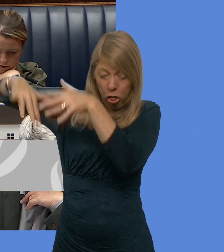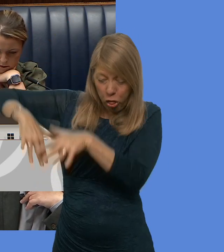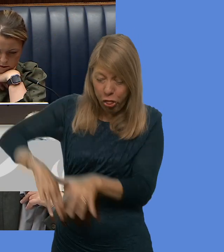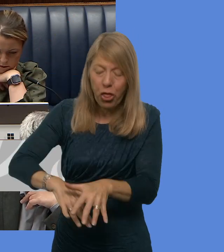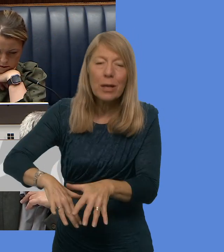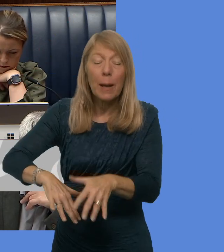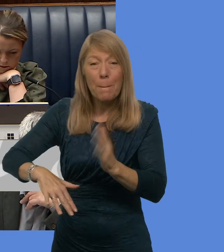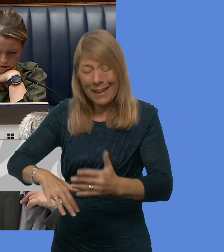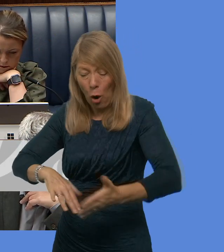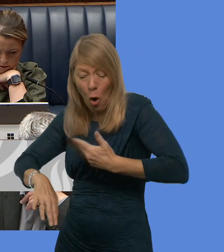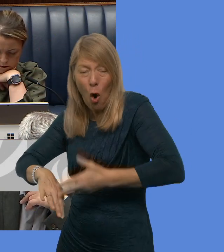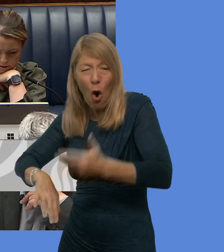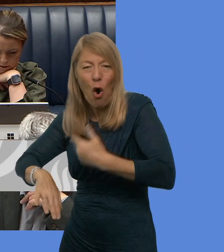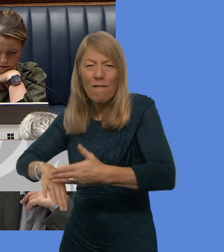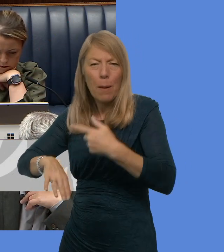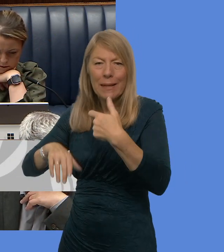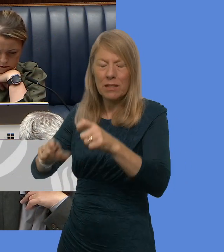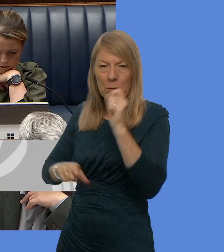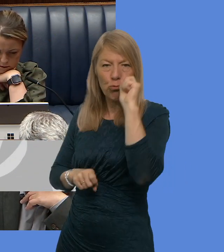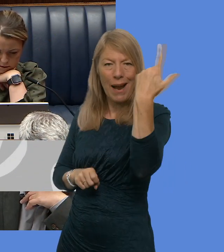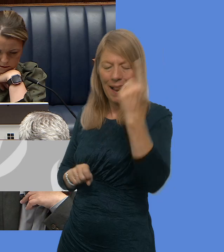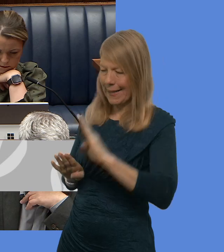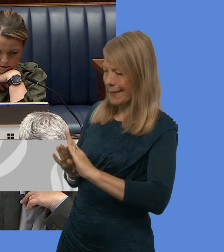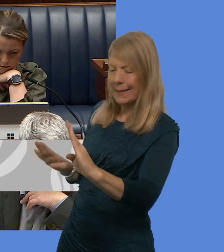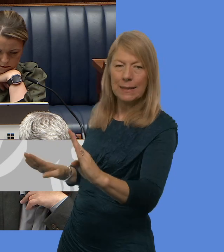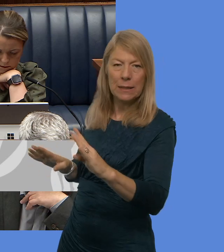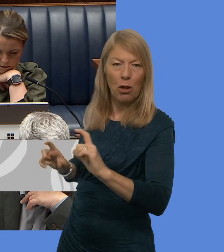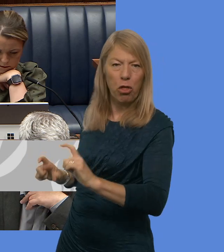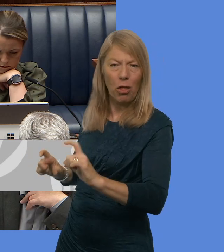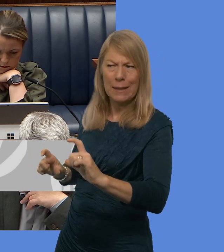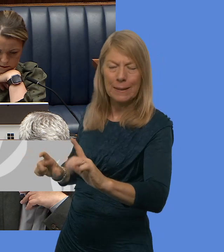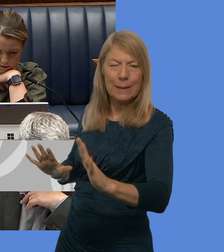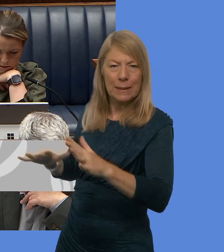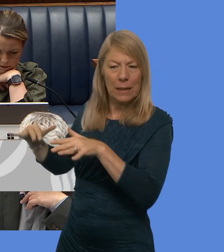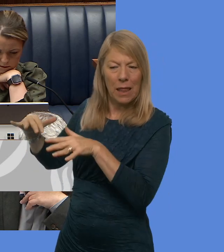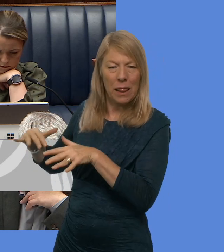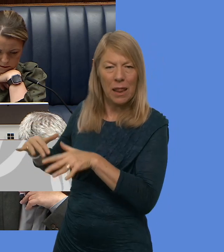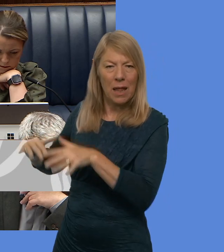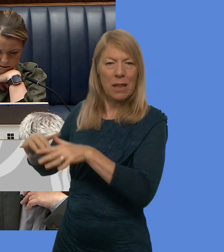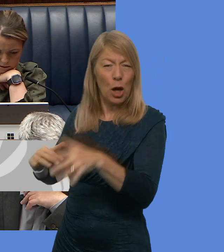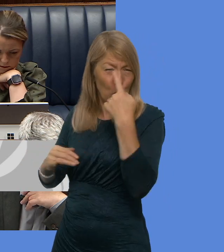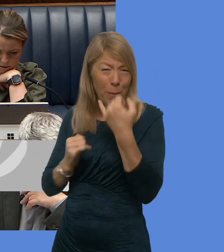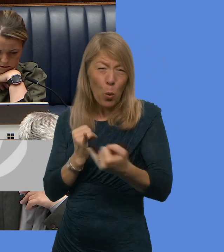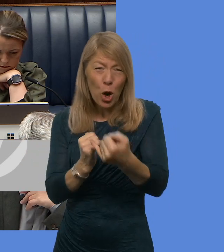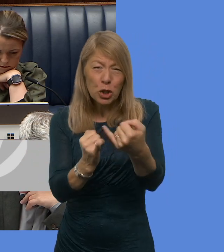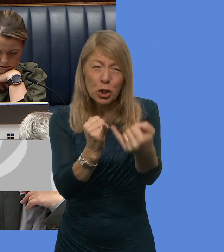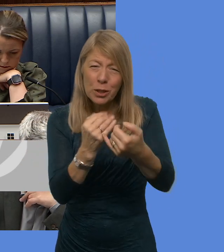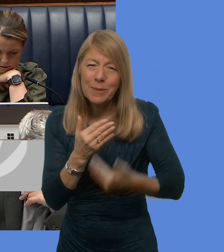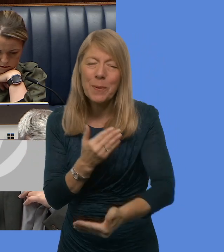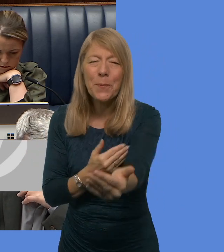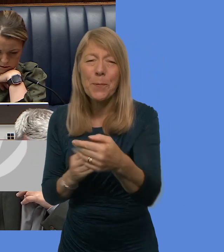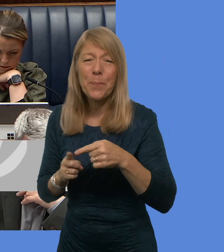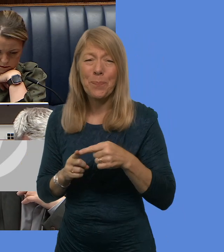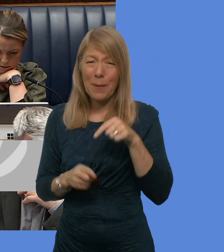and as a result, my temporary measures were installed by my department. The land within this area is of outstanding natural beauty, with